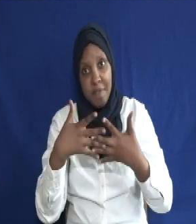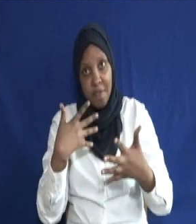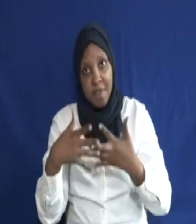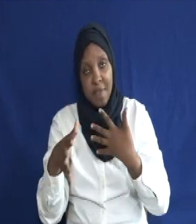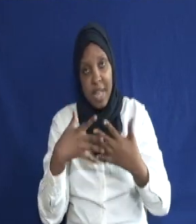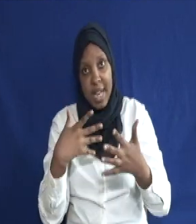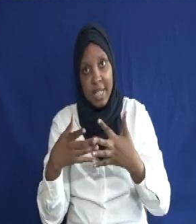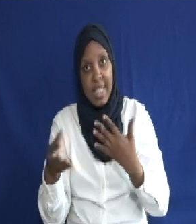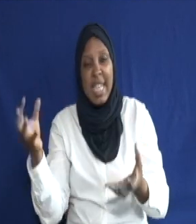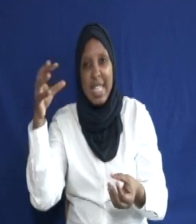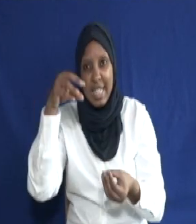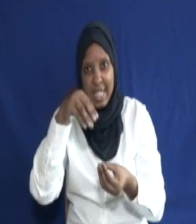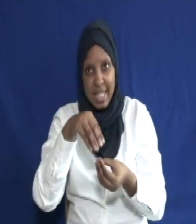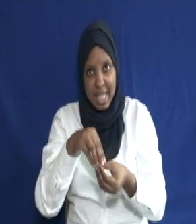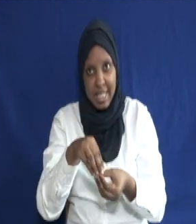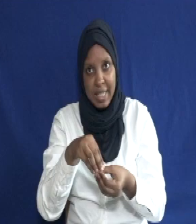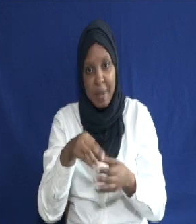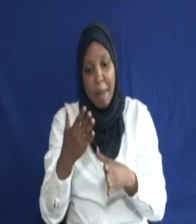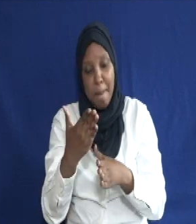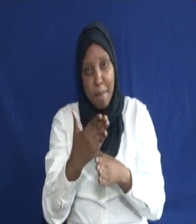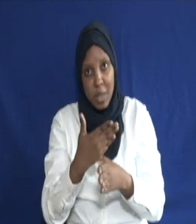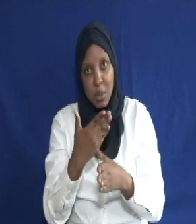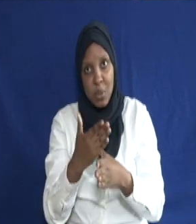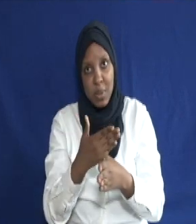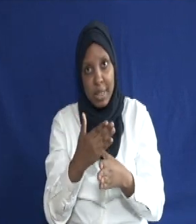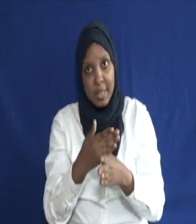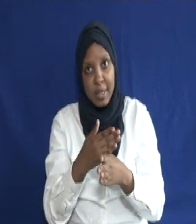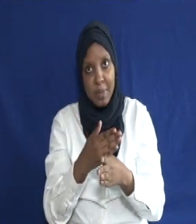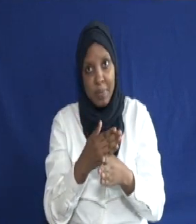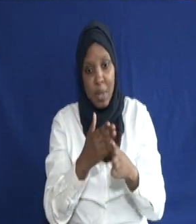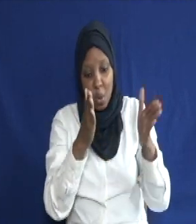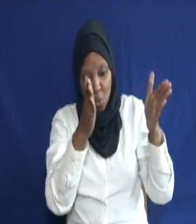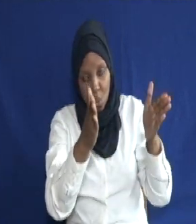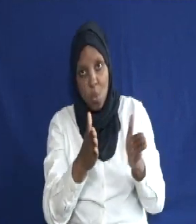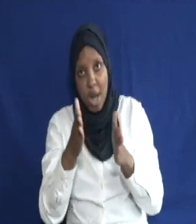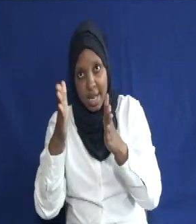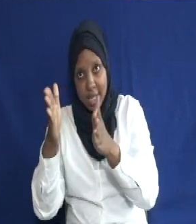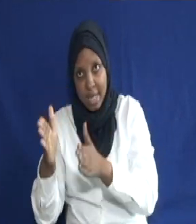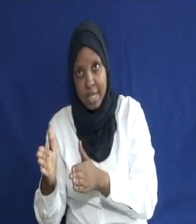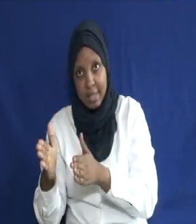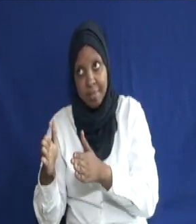practice to construct a table of cubes.